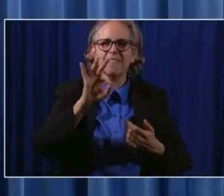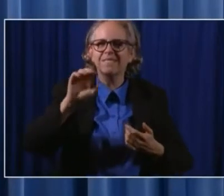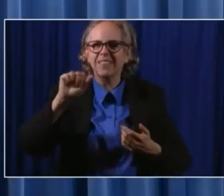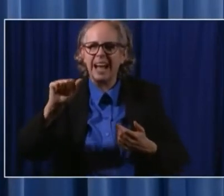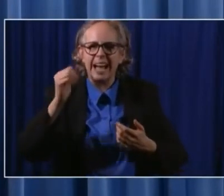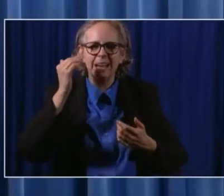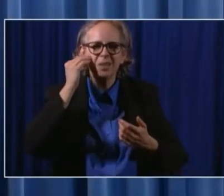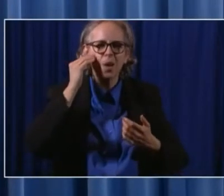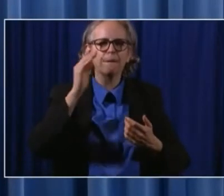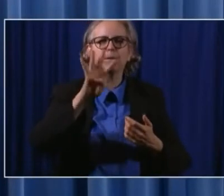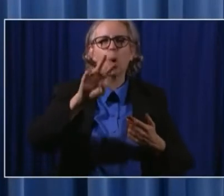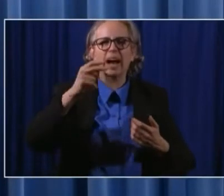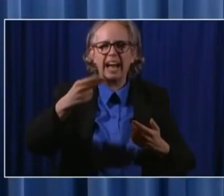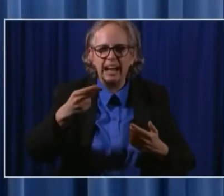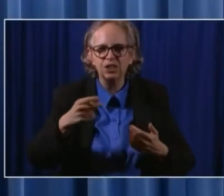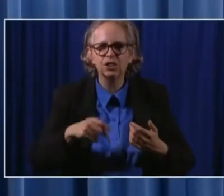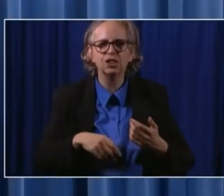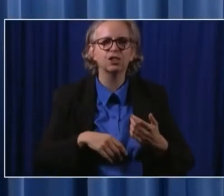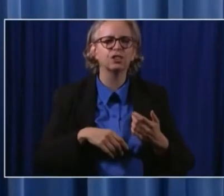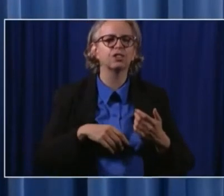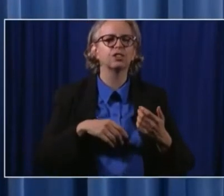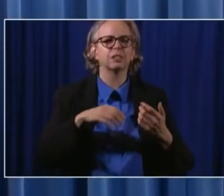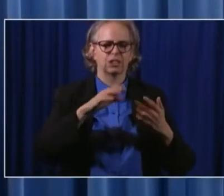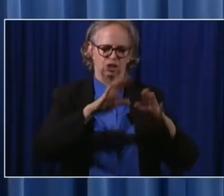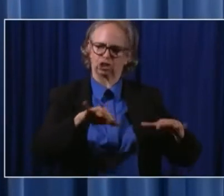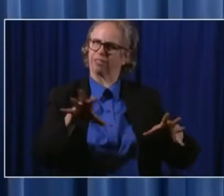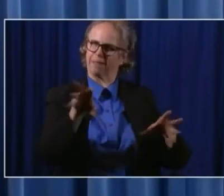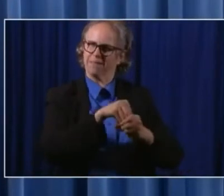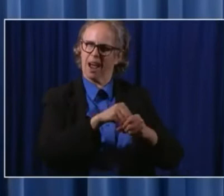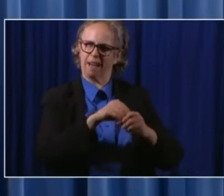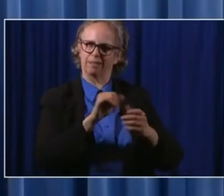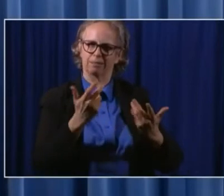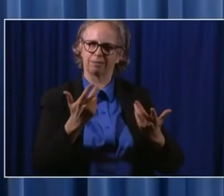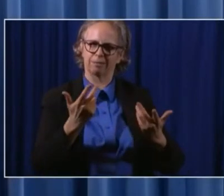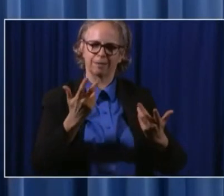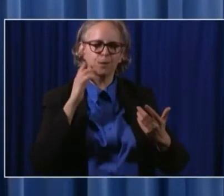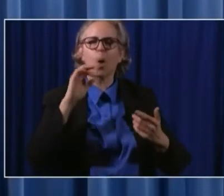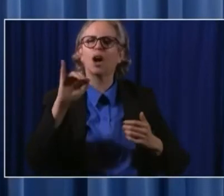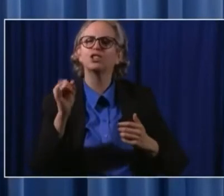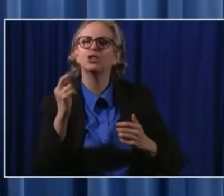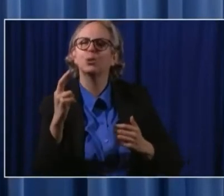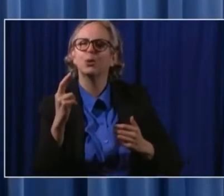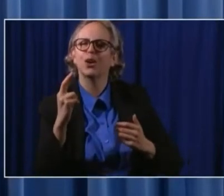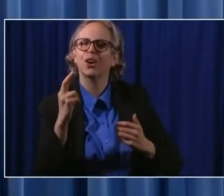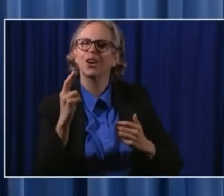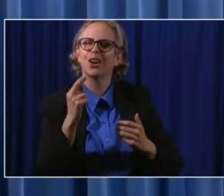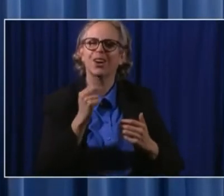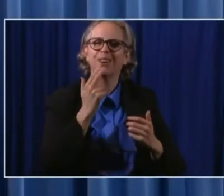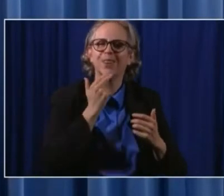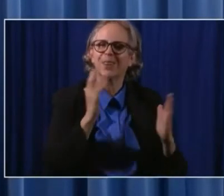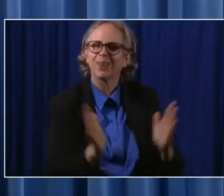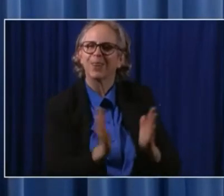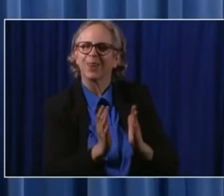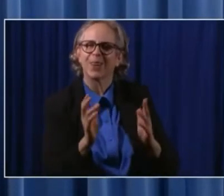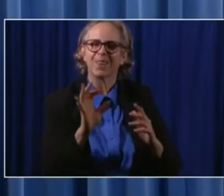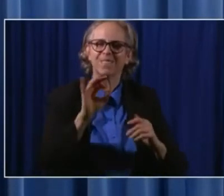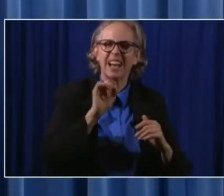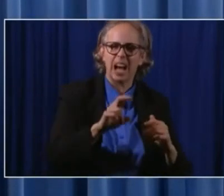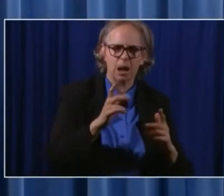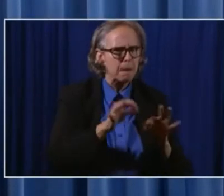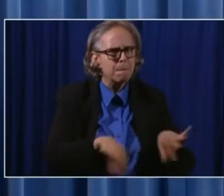junior fairs around the state. This is something that is important to many, many families. It's part of their summer